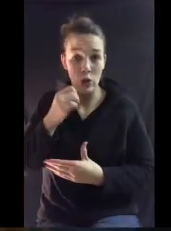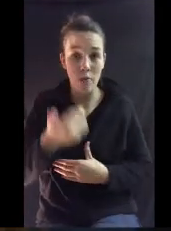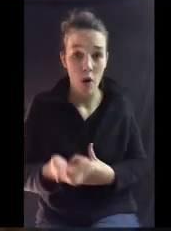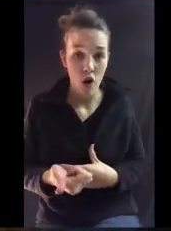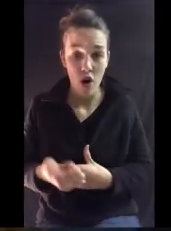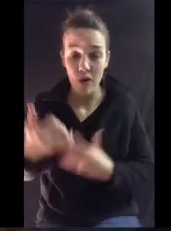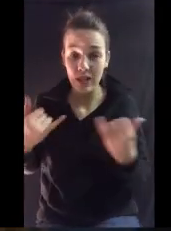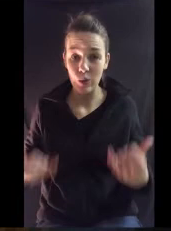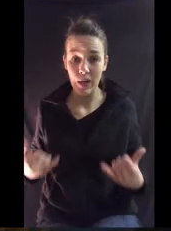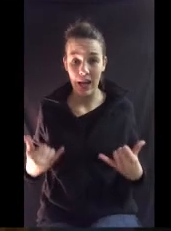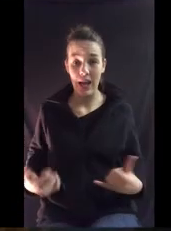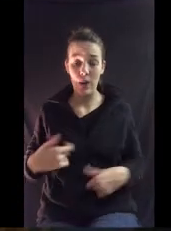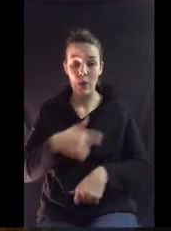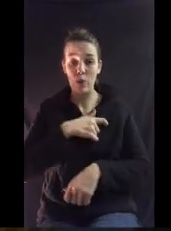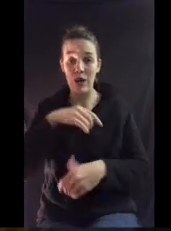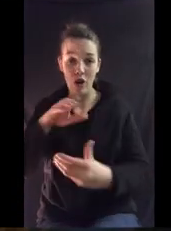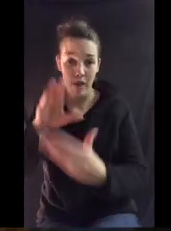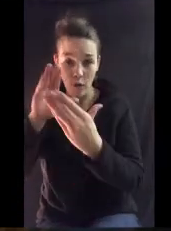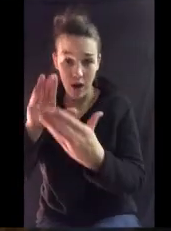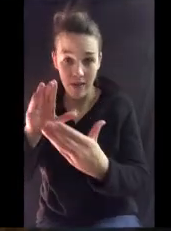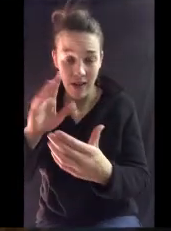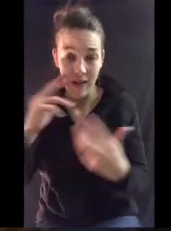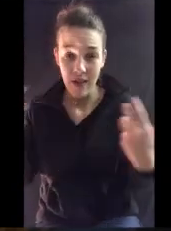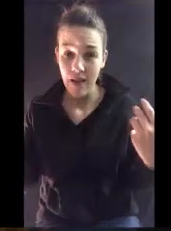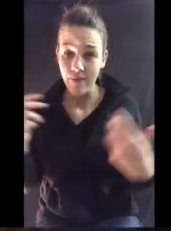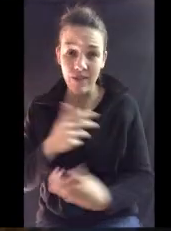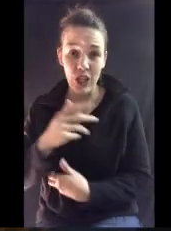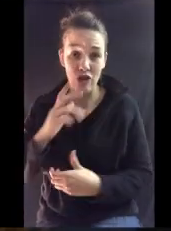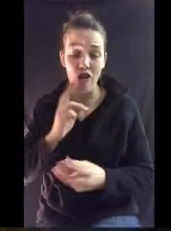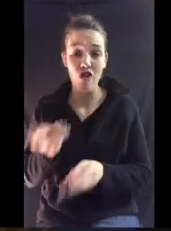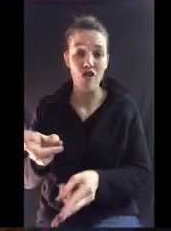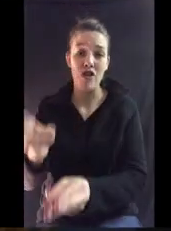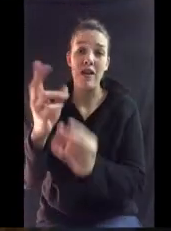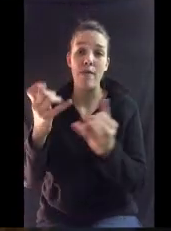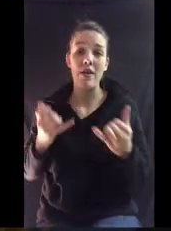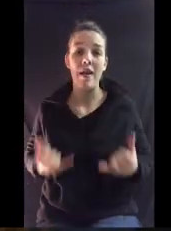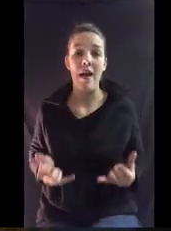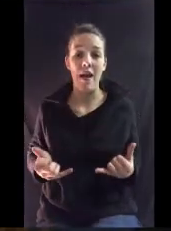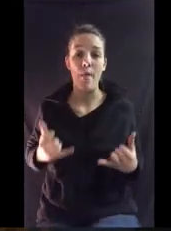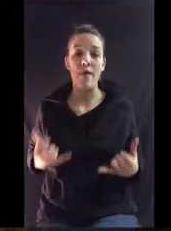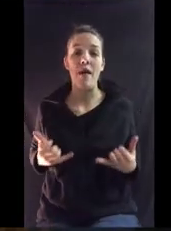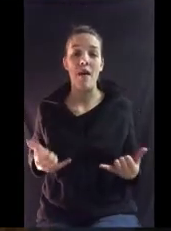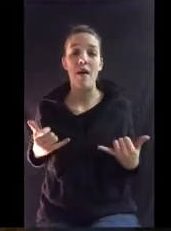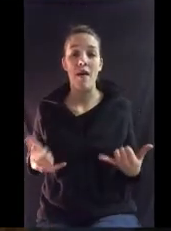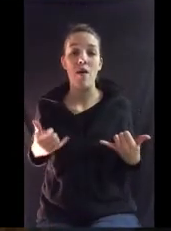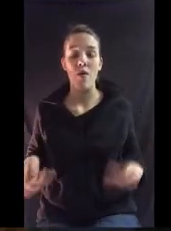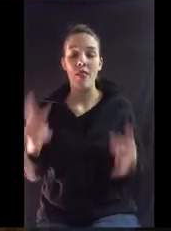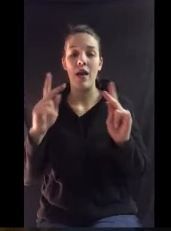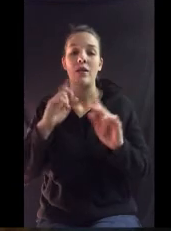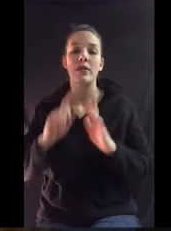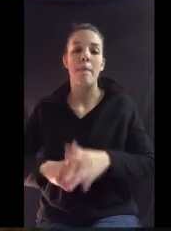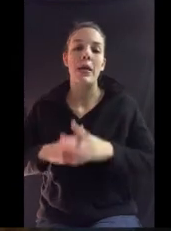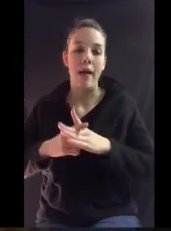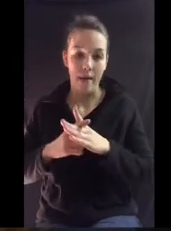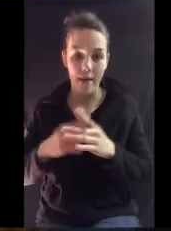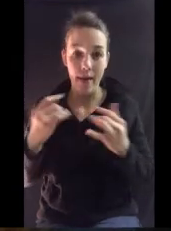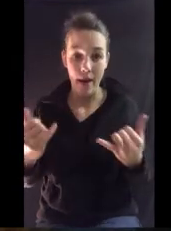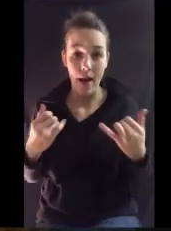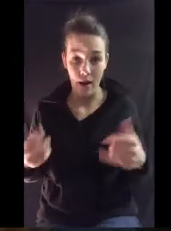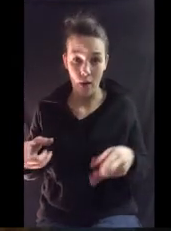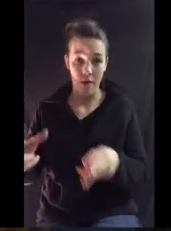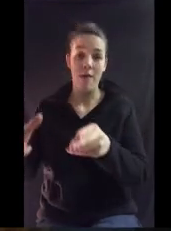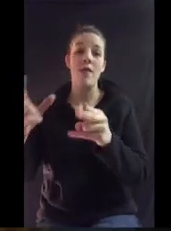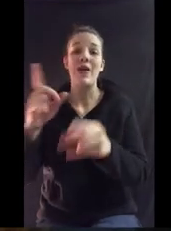my friends, that tomorrow is today. We are confronted with the fierce urgency of now. Now let